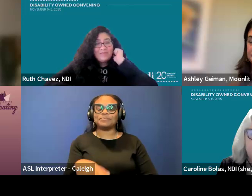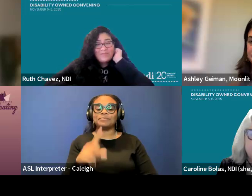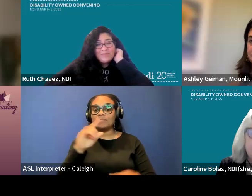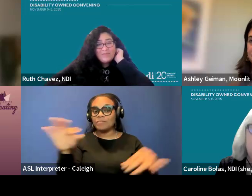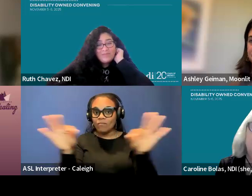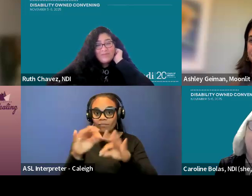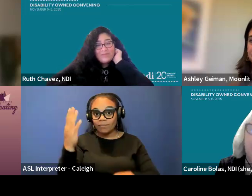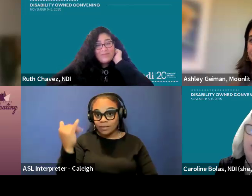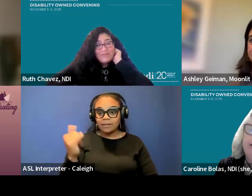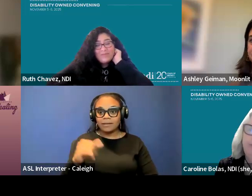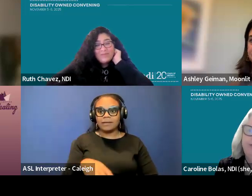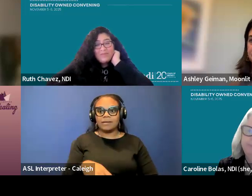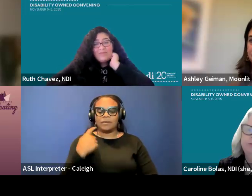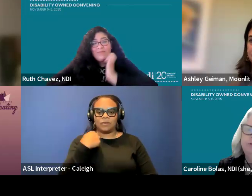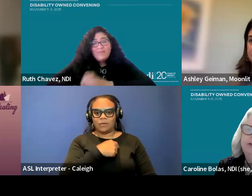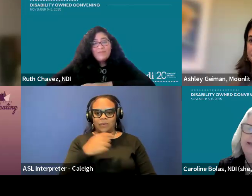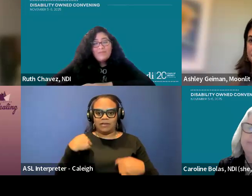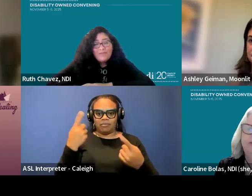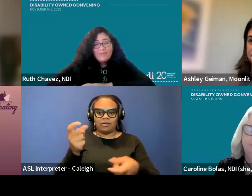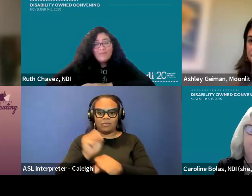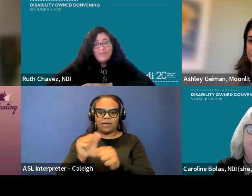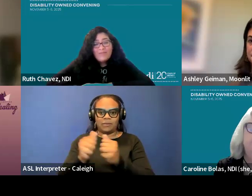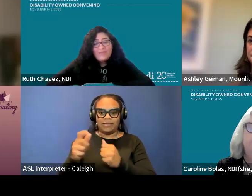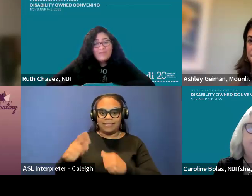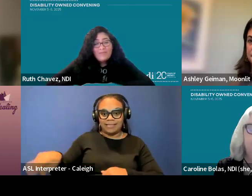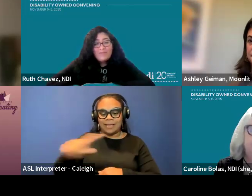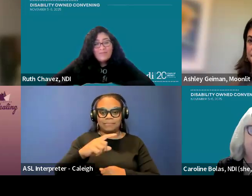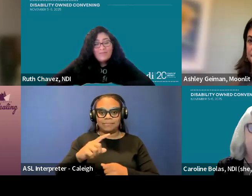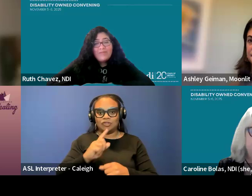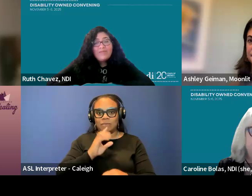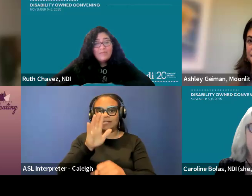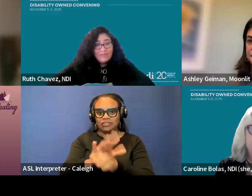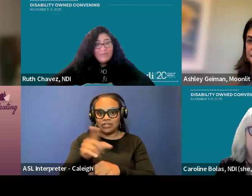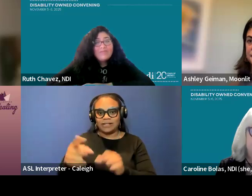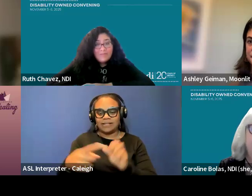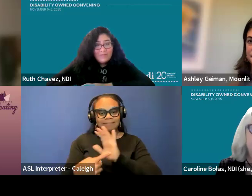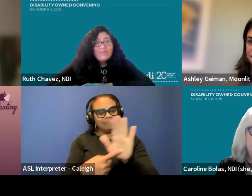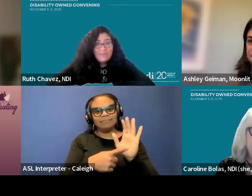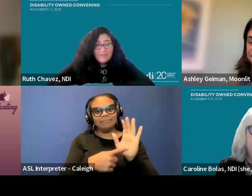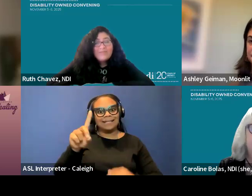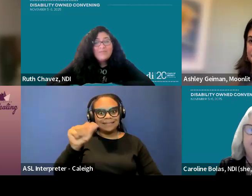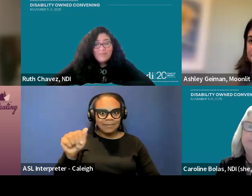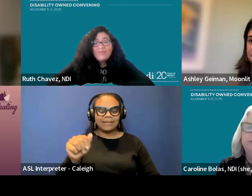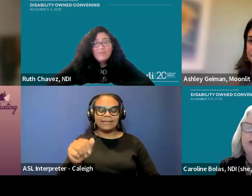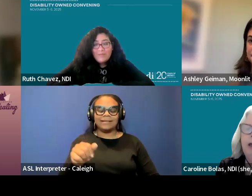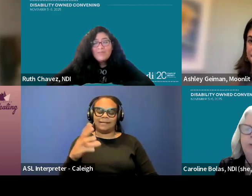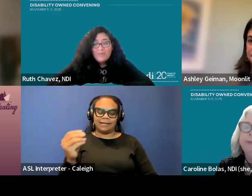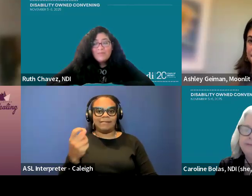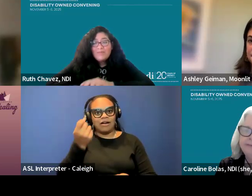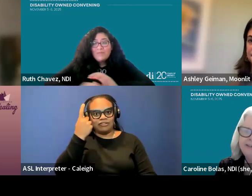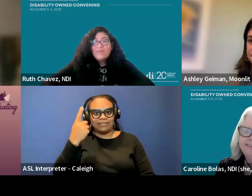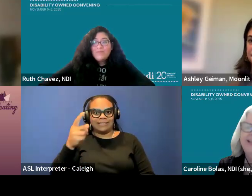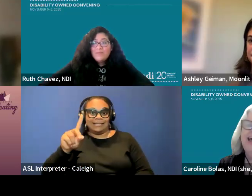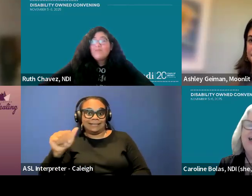important because we've been working with them to really make sure they feature disability and understand the needs of disabled